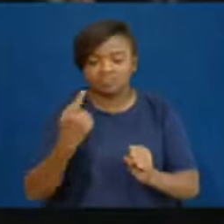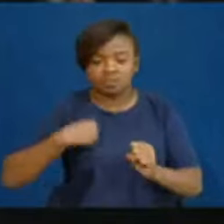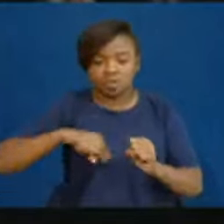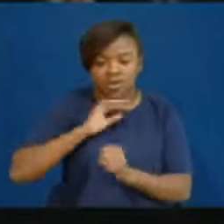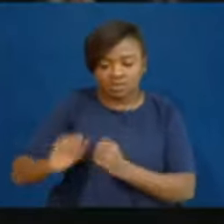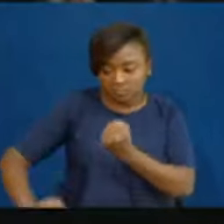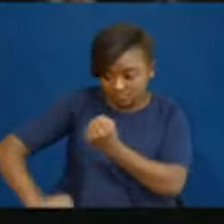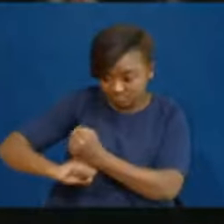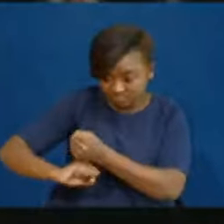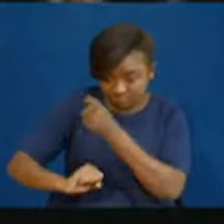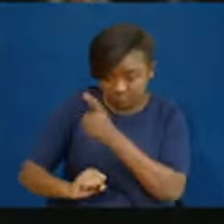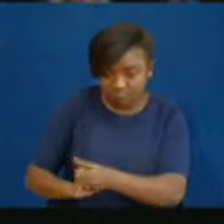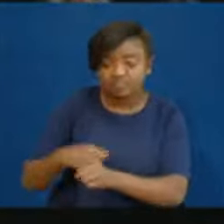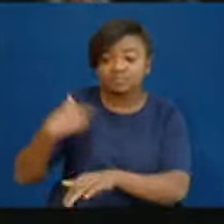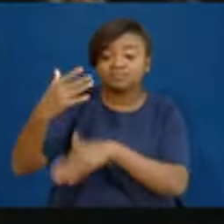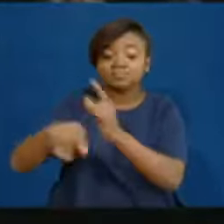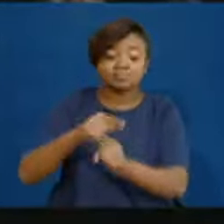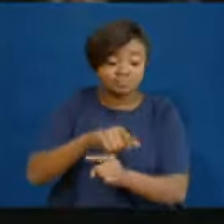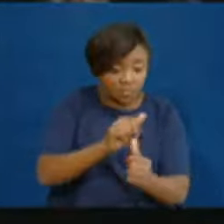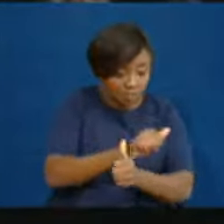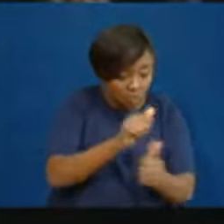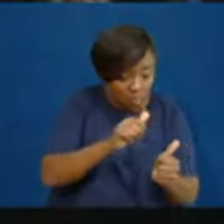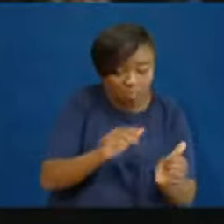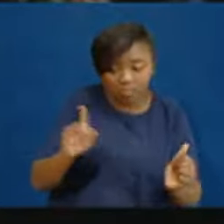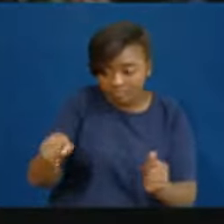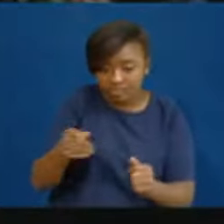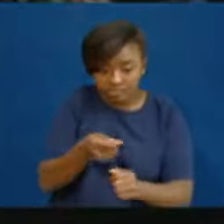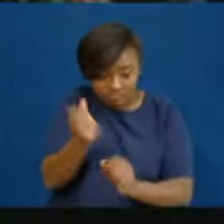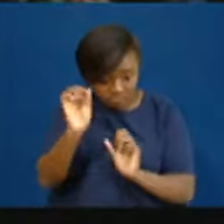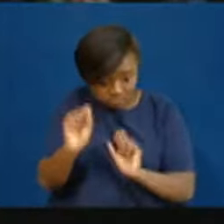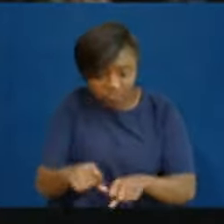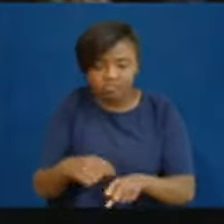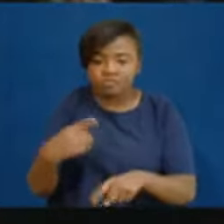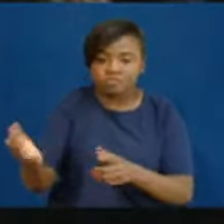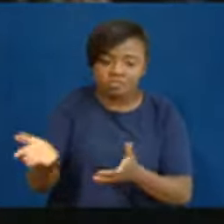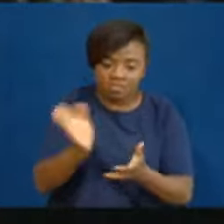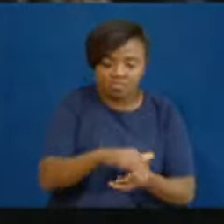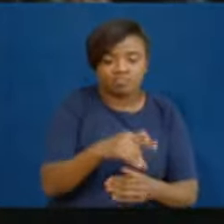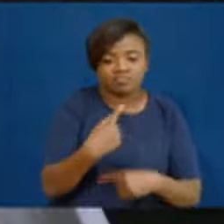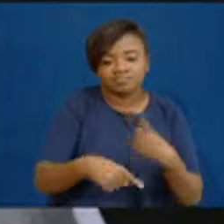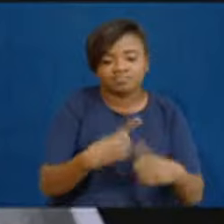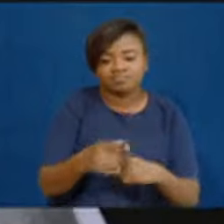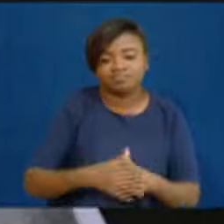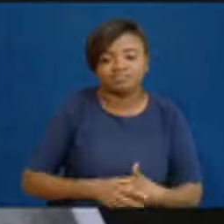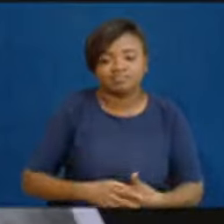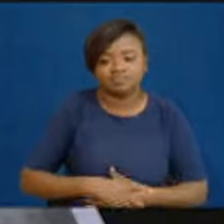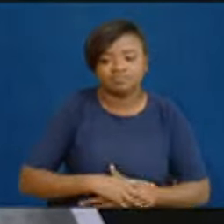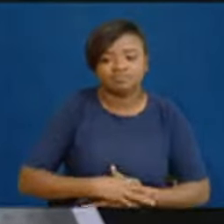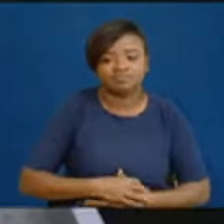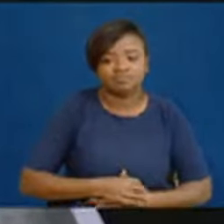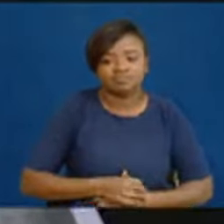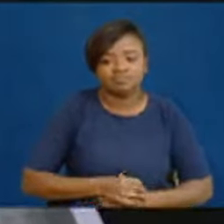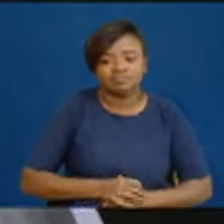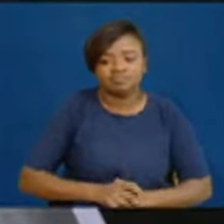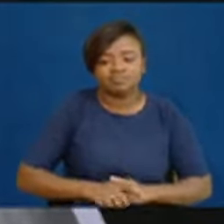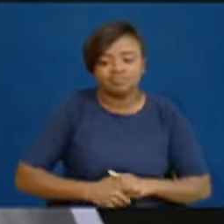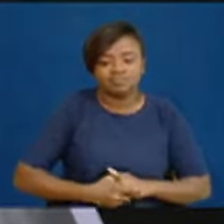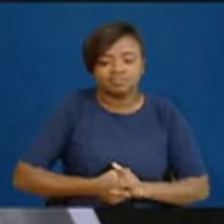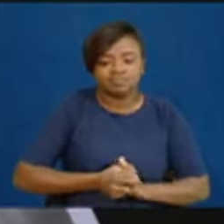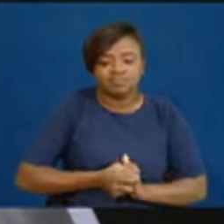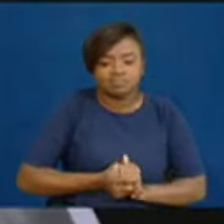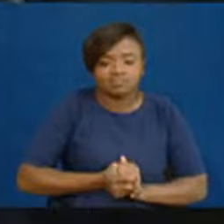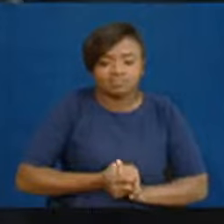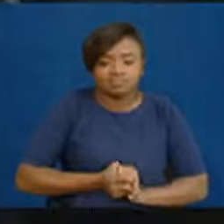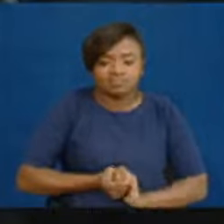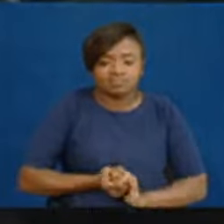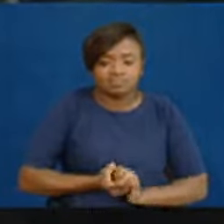that such kind of kids will be able to get partial scholarships for the time the family is really in need. Also to continue benefiting from the foundation